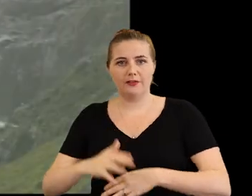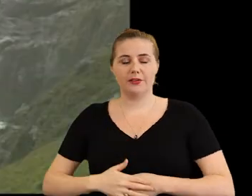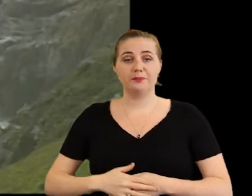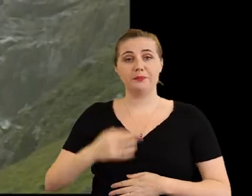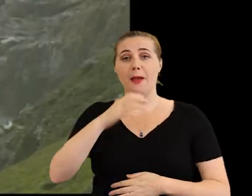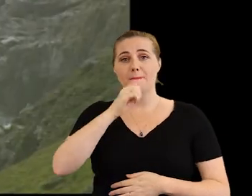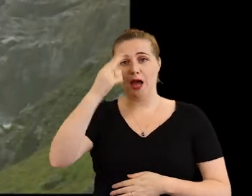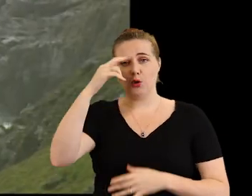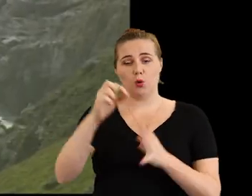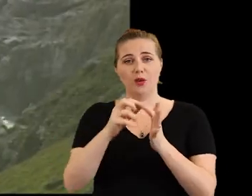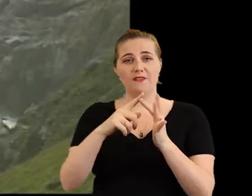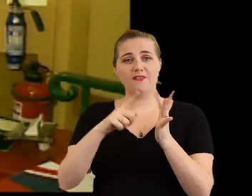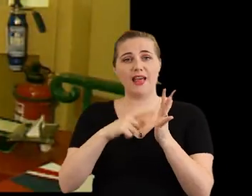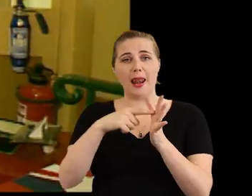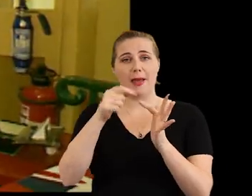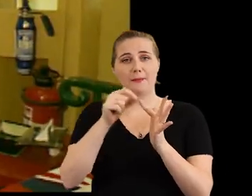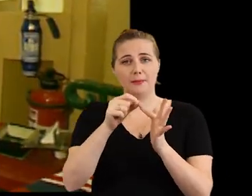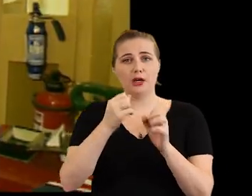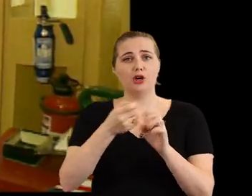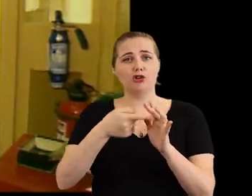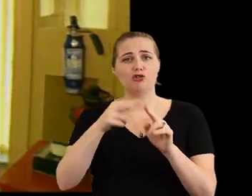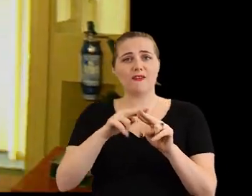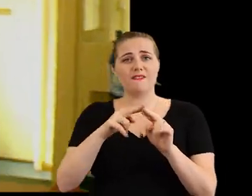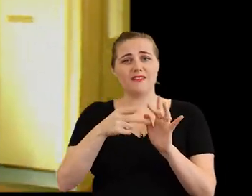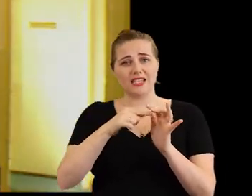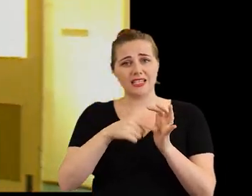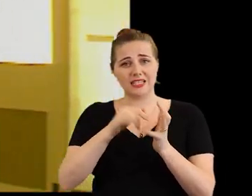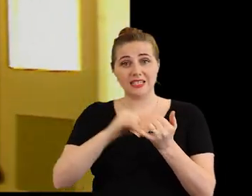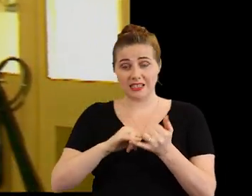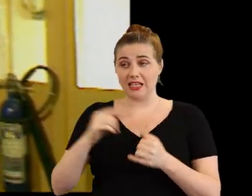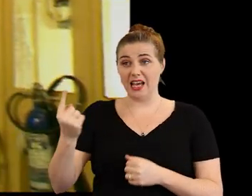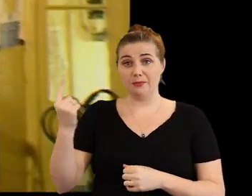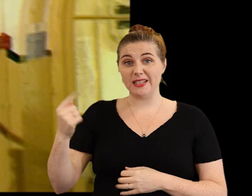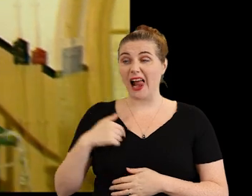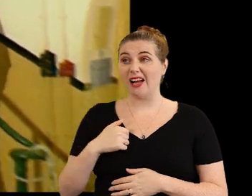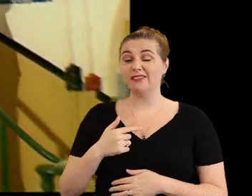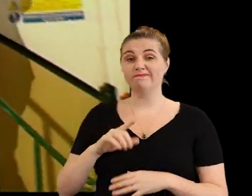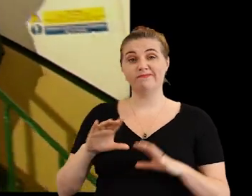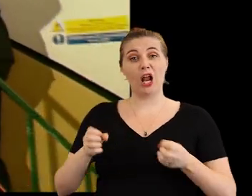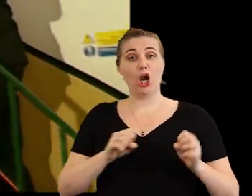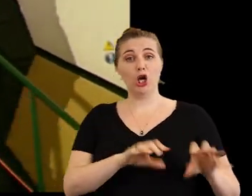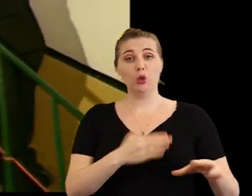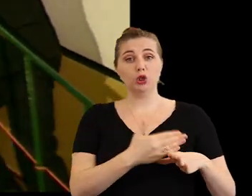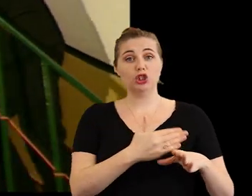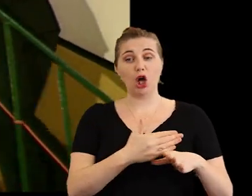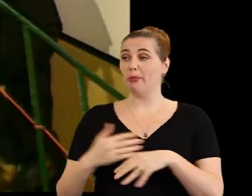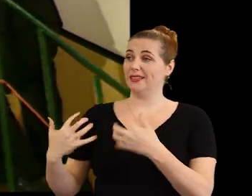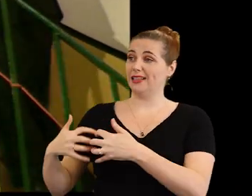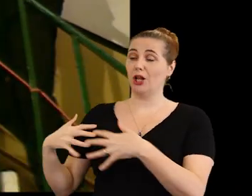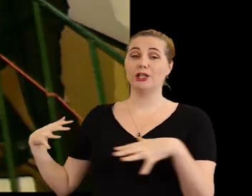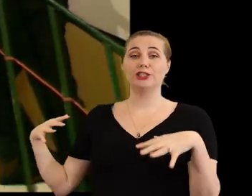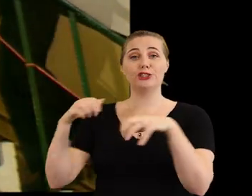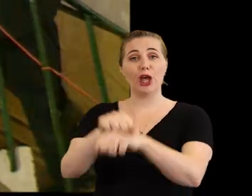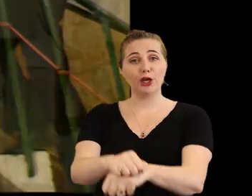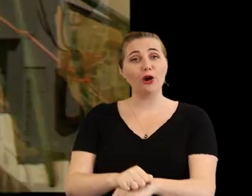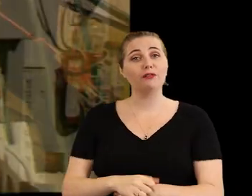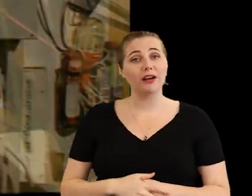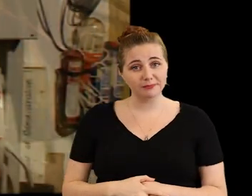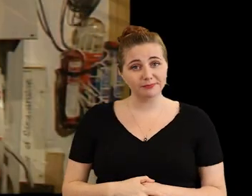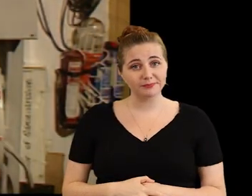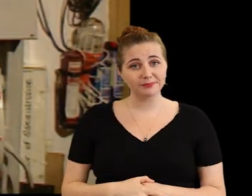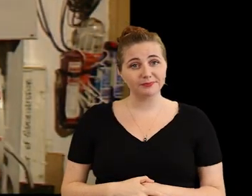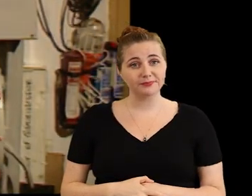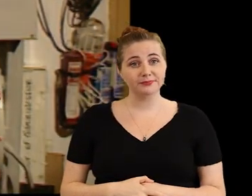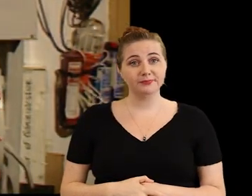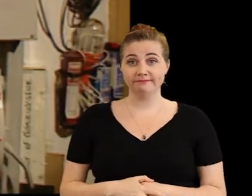the most exposed of English coastlines. Philip Griffiths is the end of the line. 29 years in the service of Trinity House, he will see his